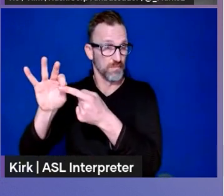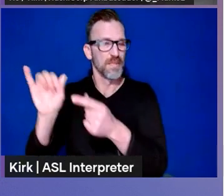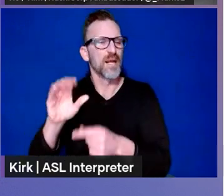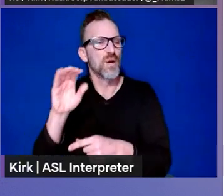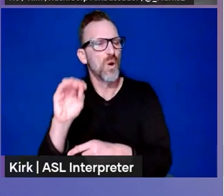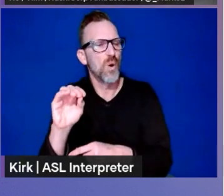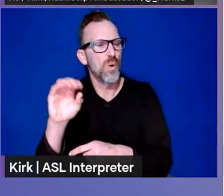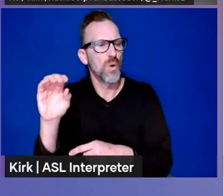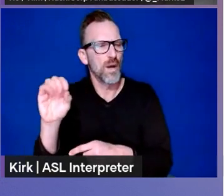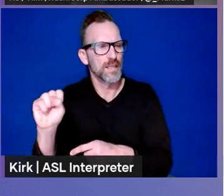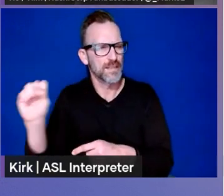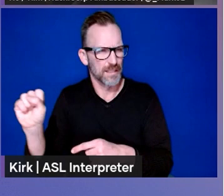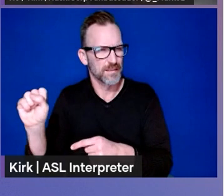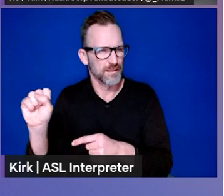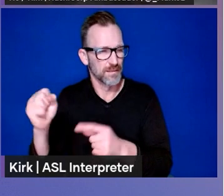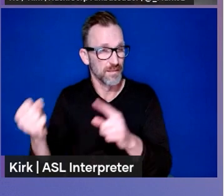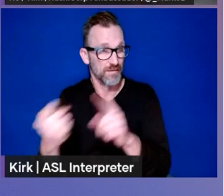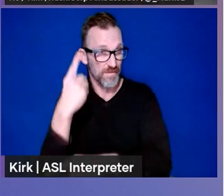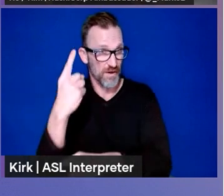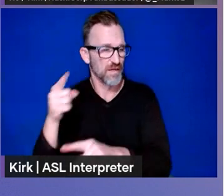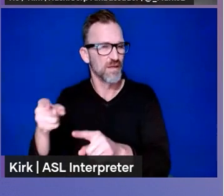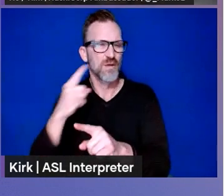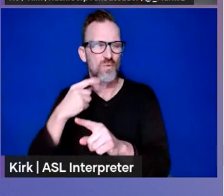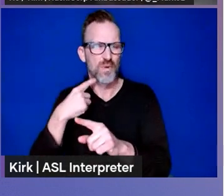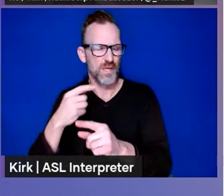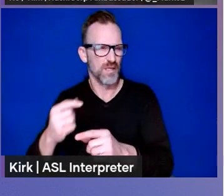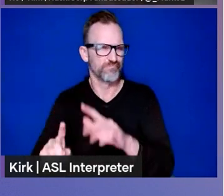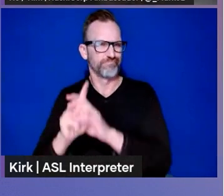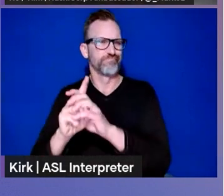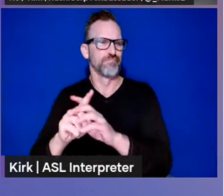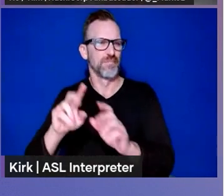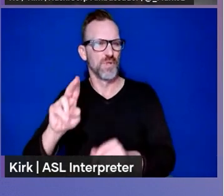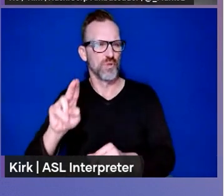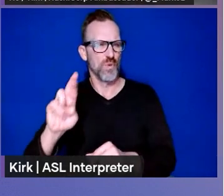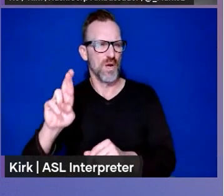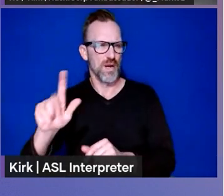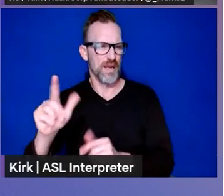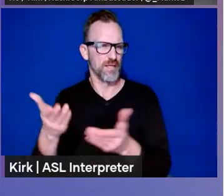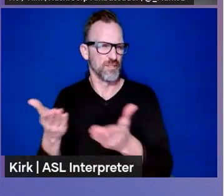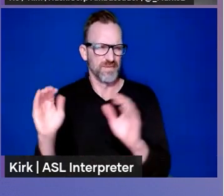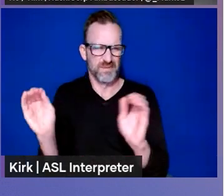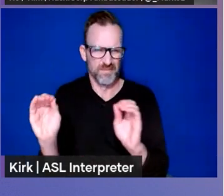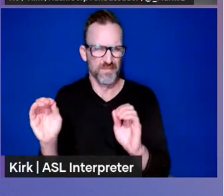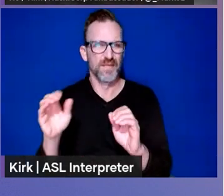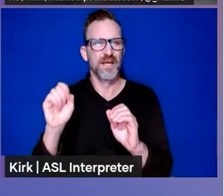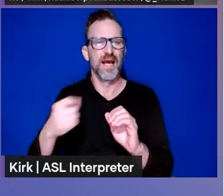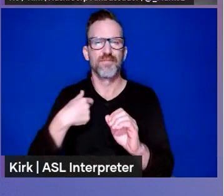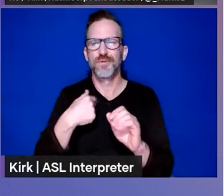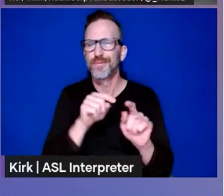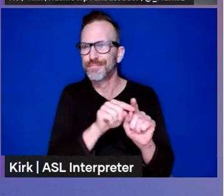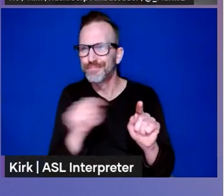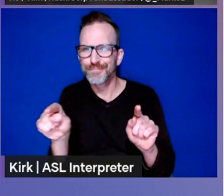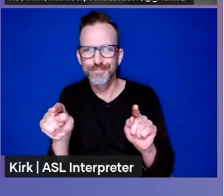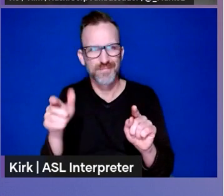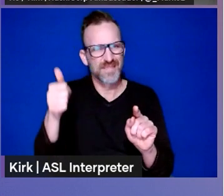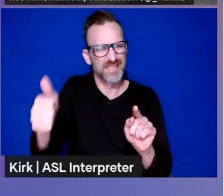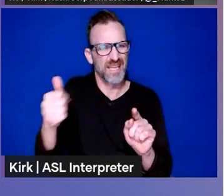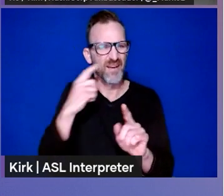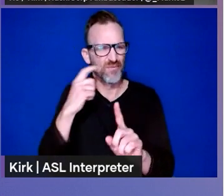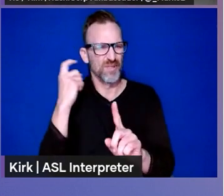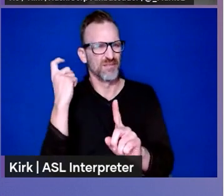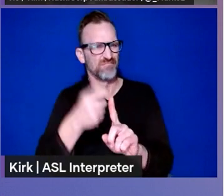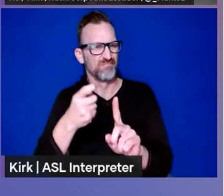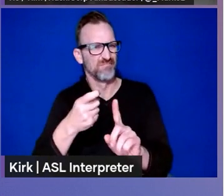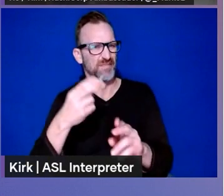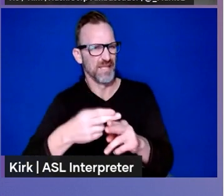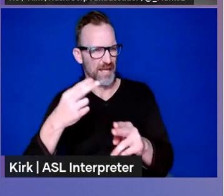it will give you a URL service where you would end up with generated name .waypoint.run,